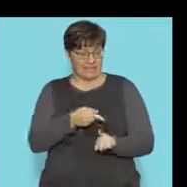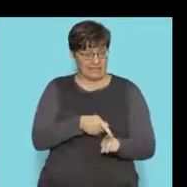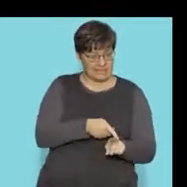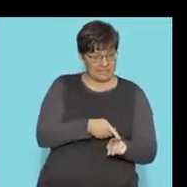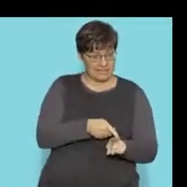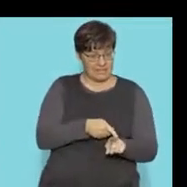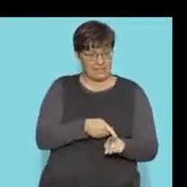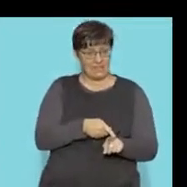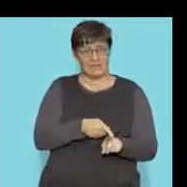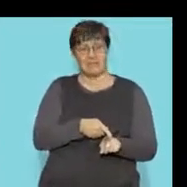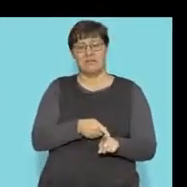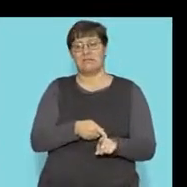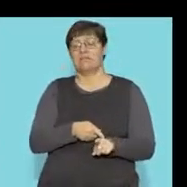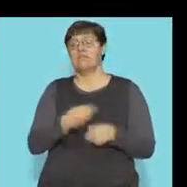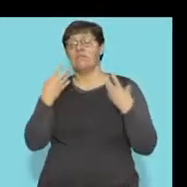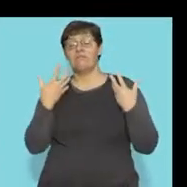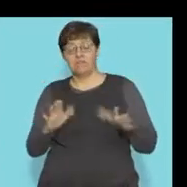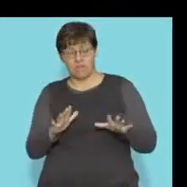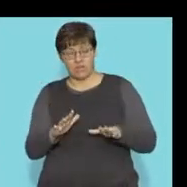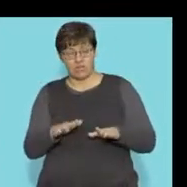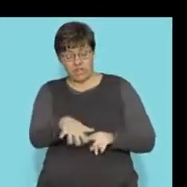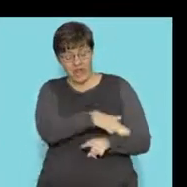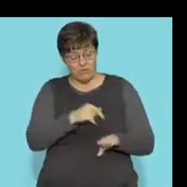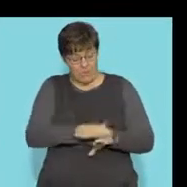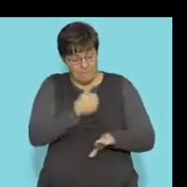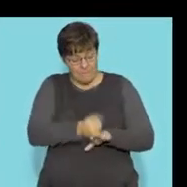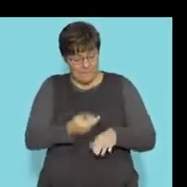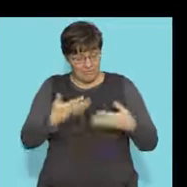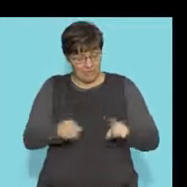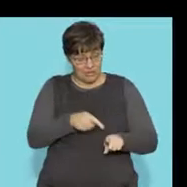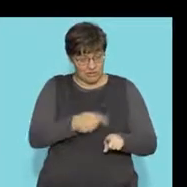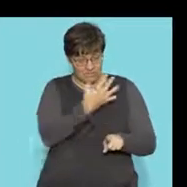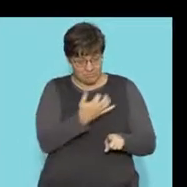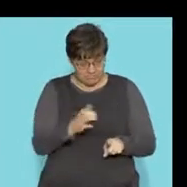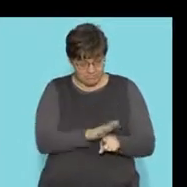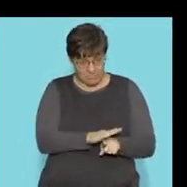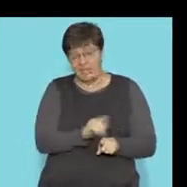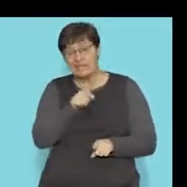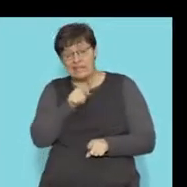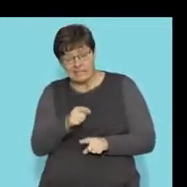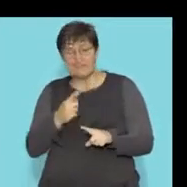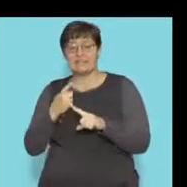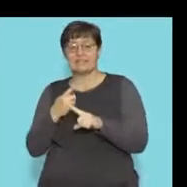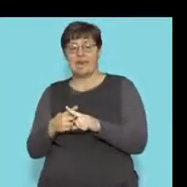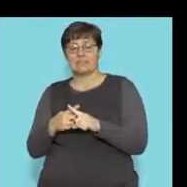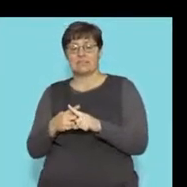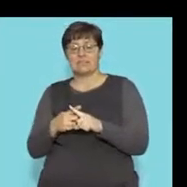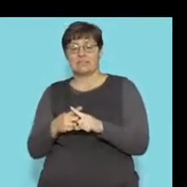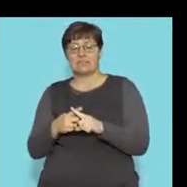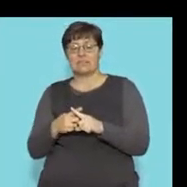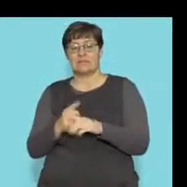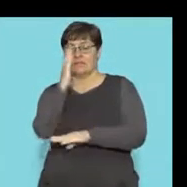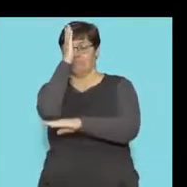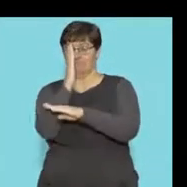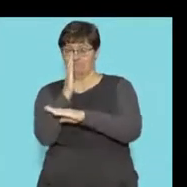the object, and once we have worked out the area of the base, we then multiply it by the perpendicular